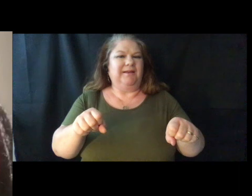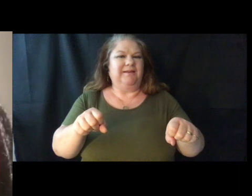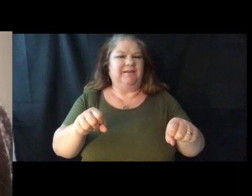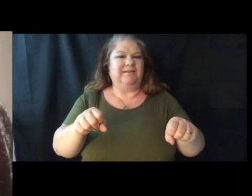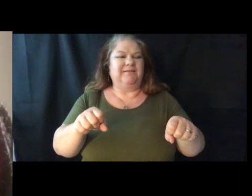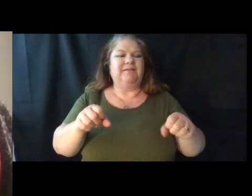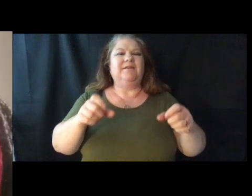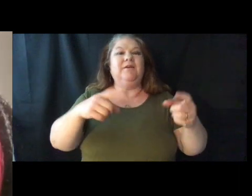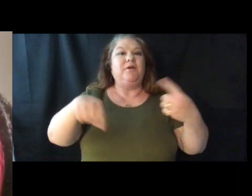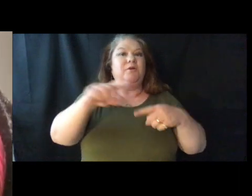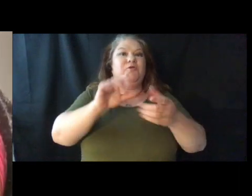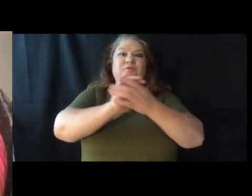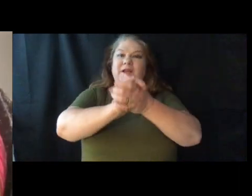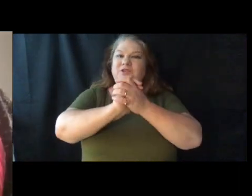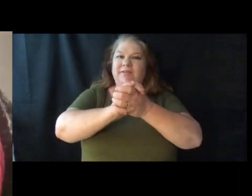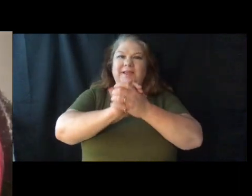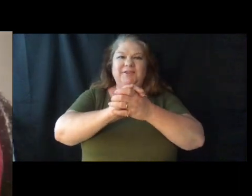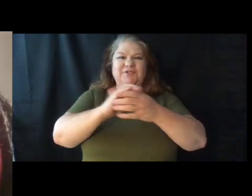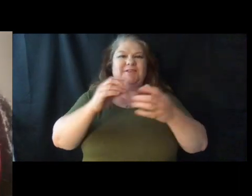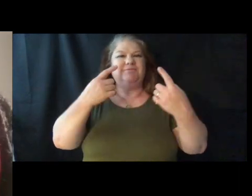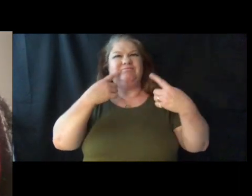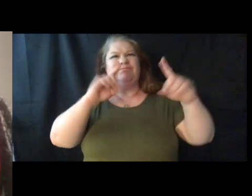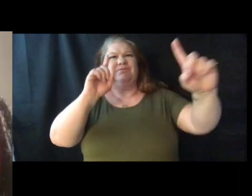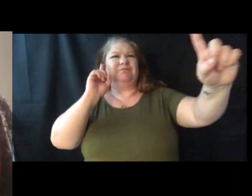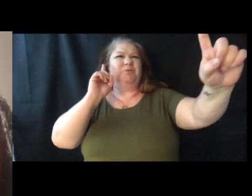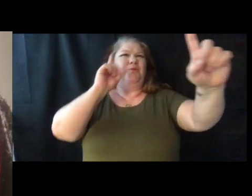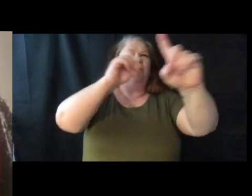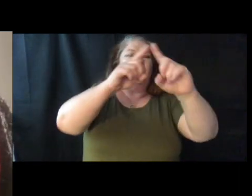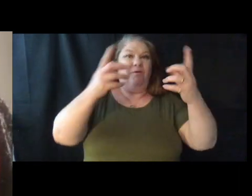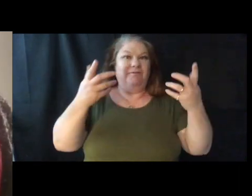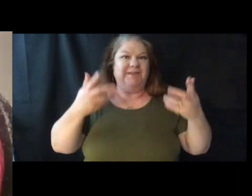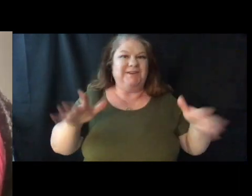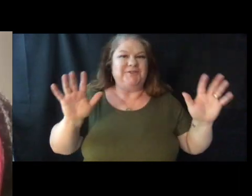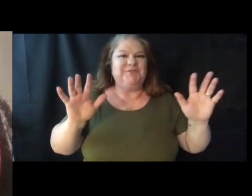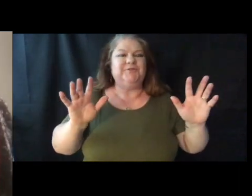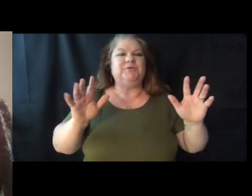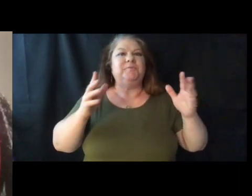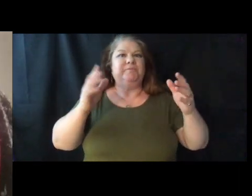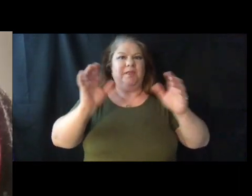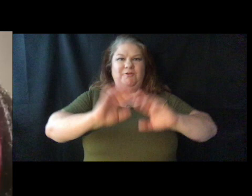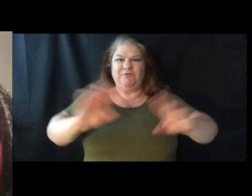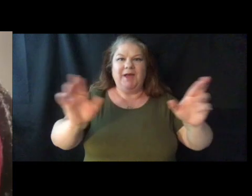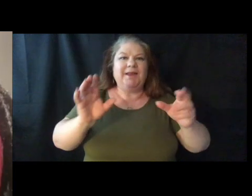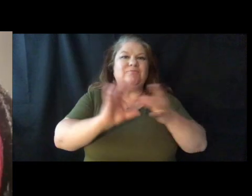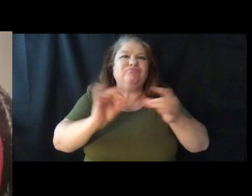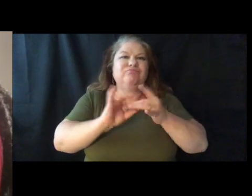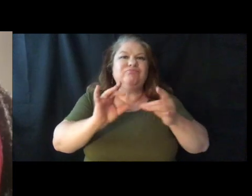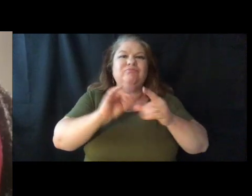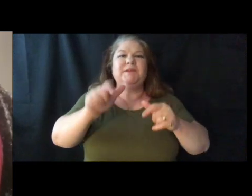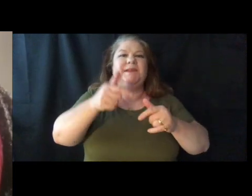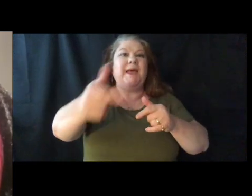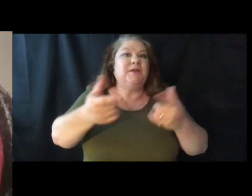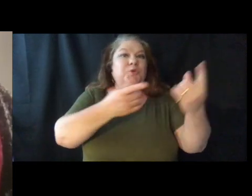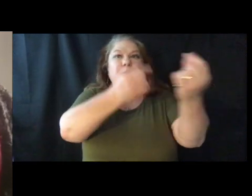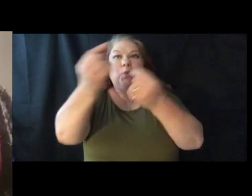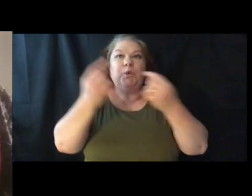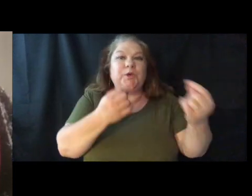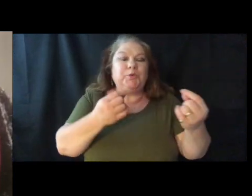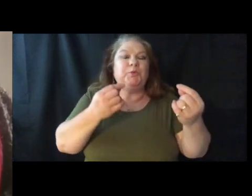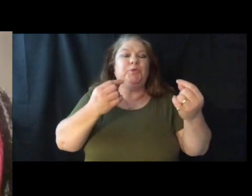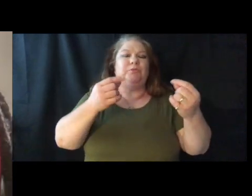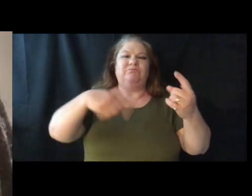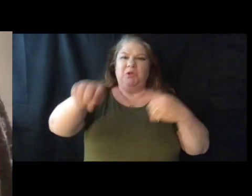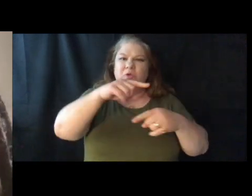Congratulations on this educational milestone that you have accomplished. I look forward to hearing about all the great things you are doing out in the